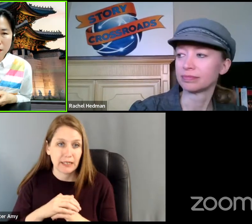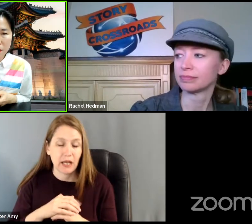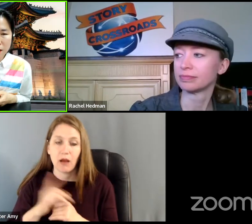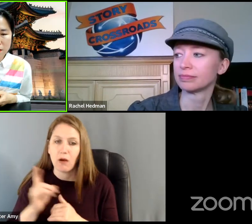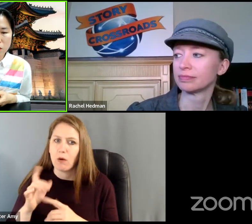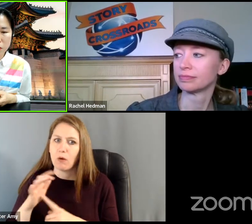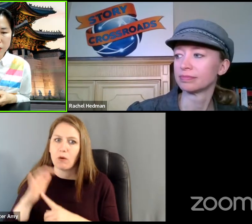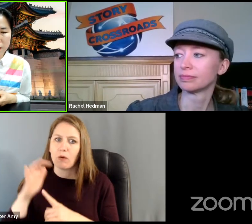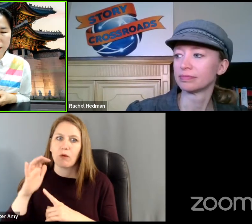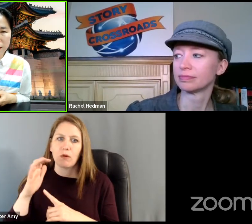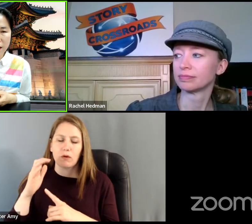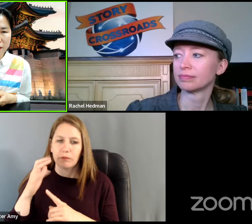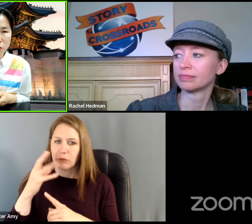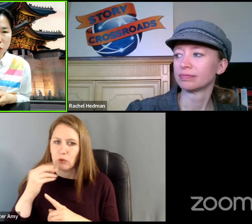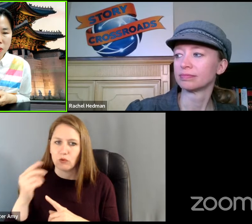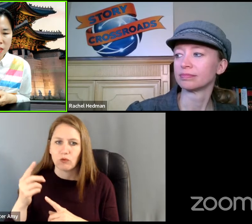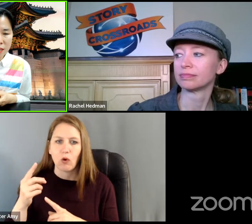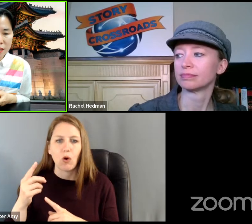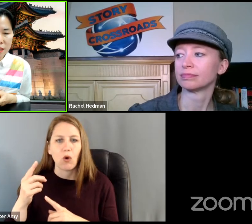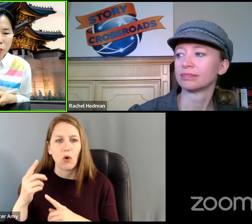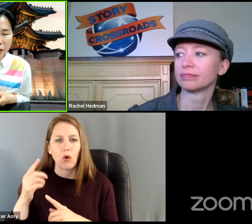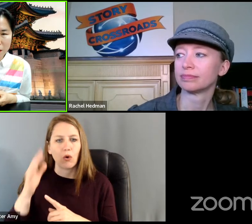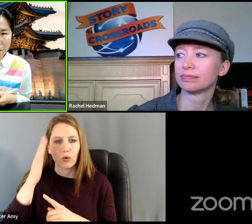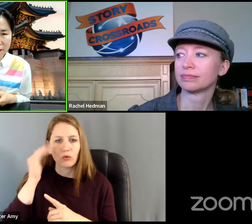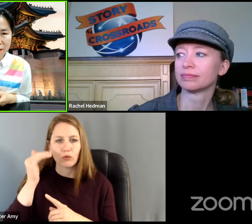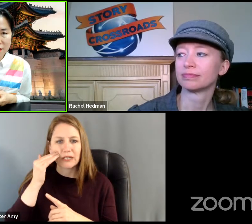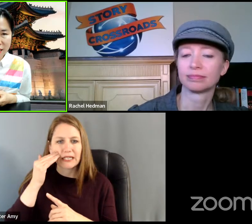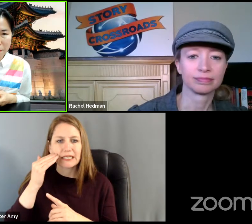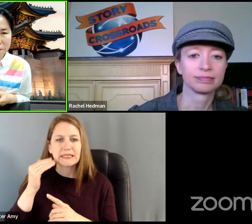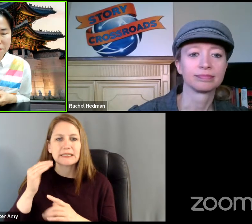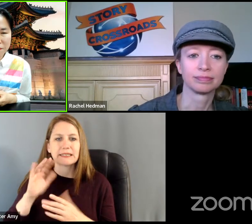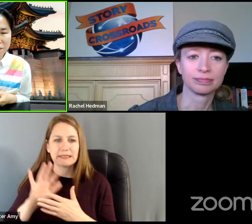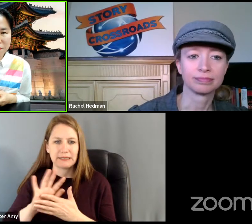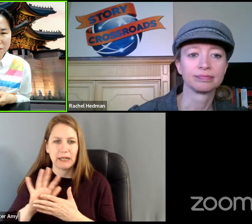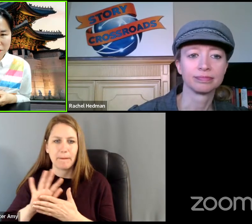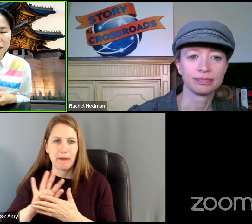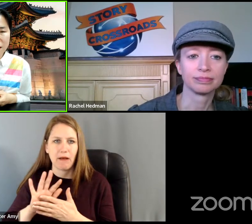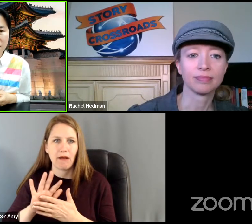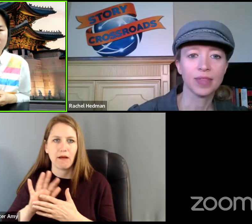Korean cinema history. I strongly recommend them.